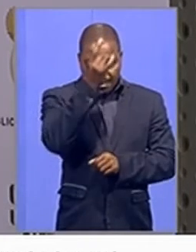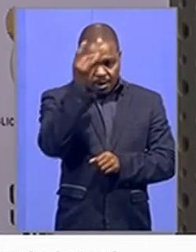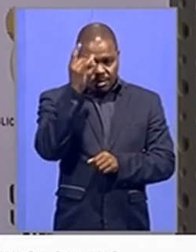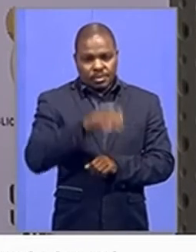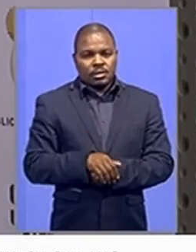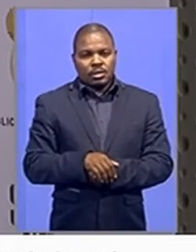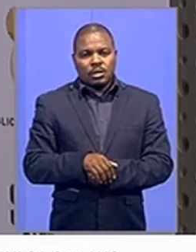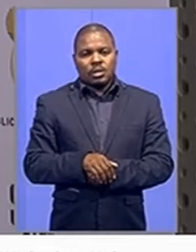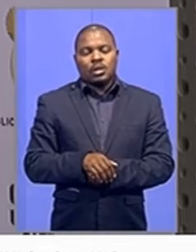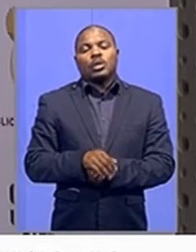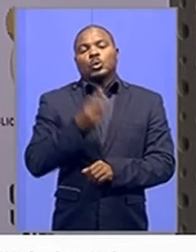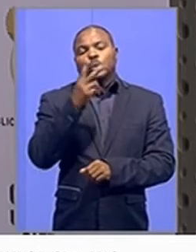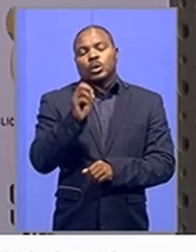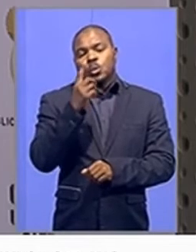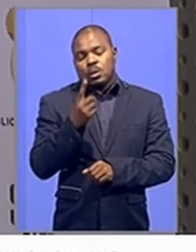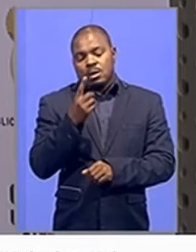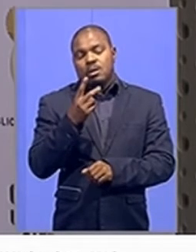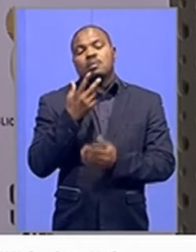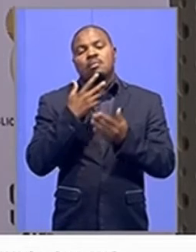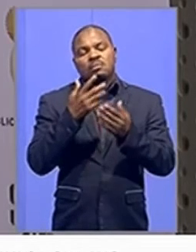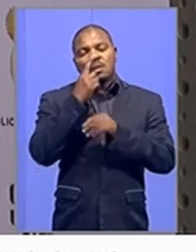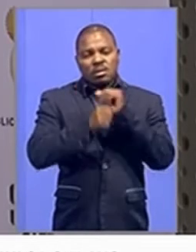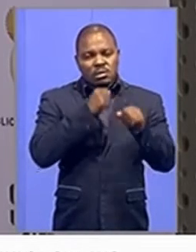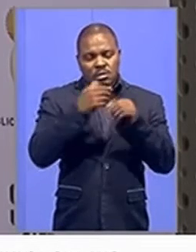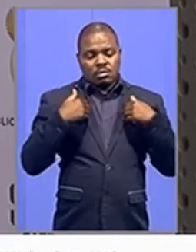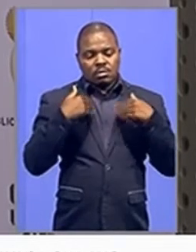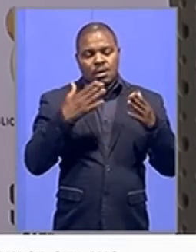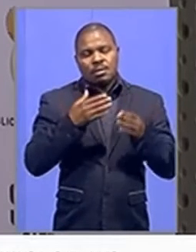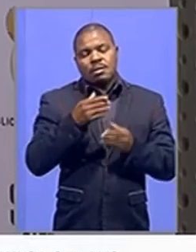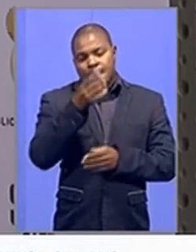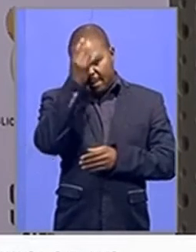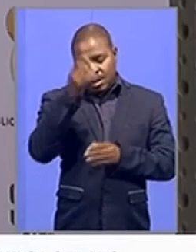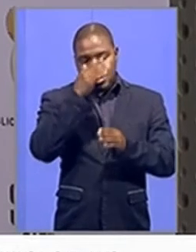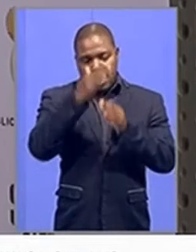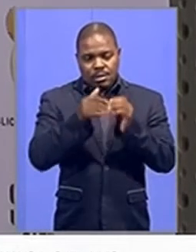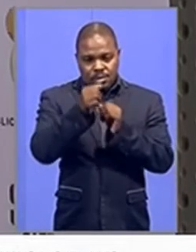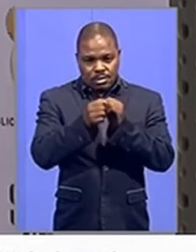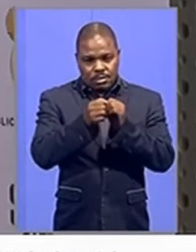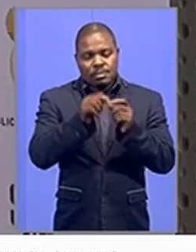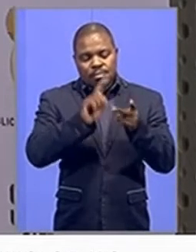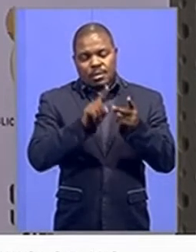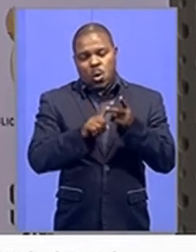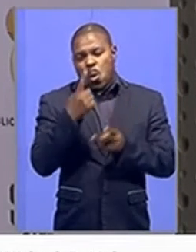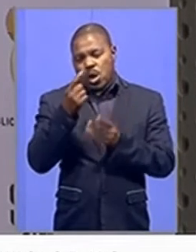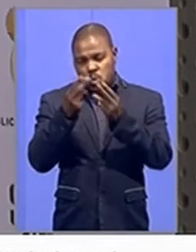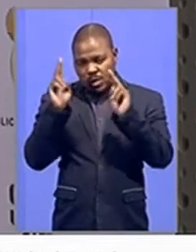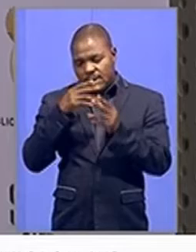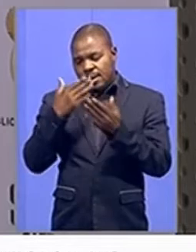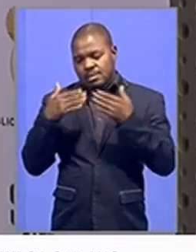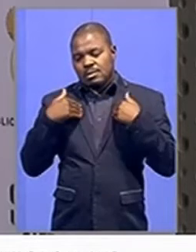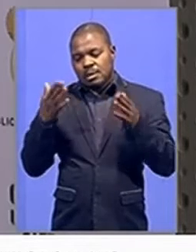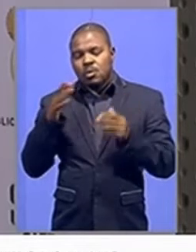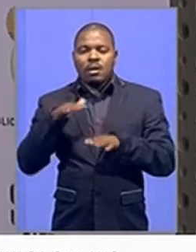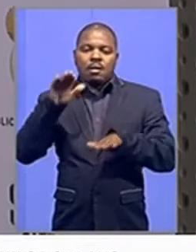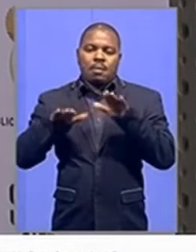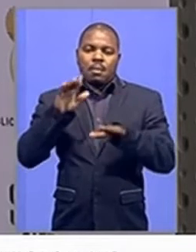to start the 2021 academic year at the end of March 2021, and one university will start in April